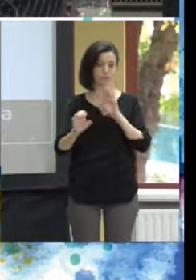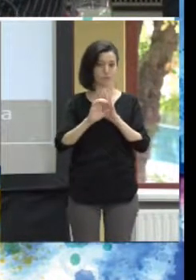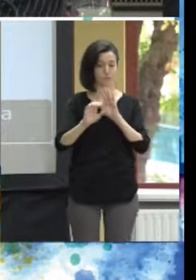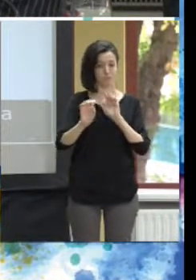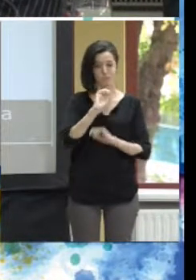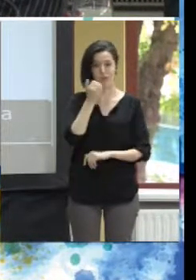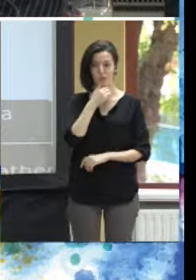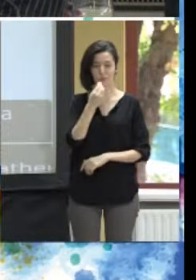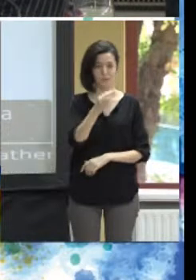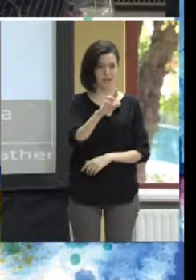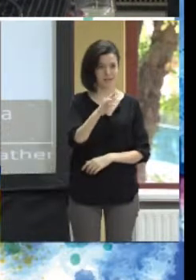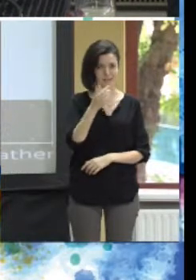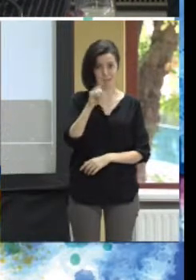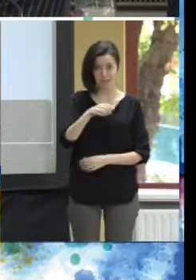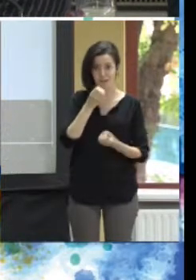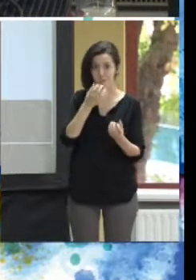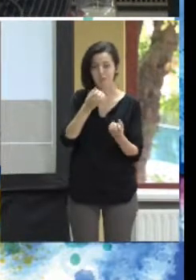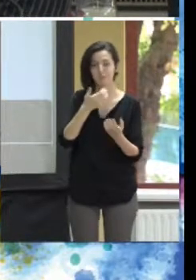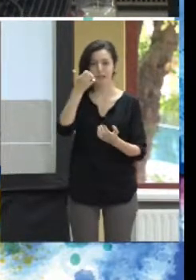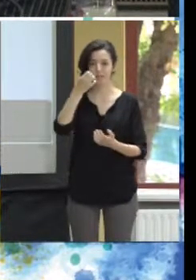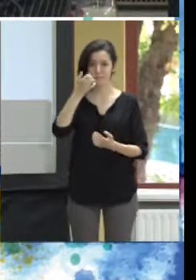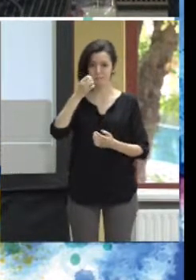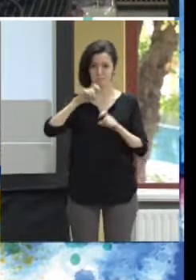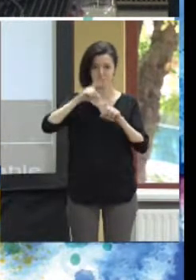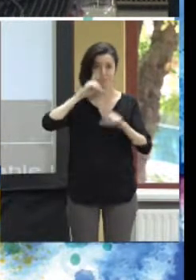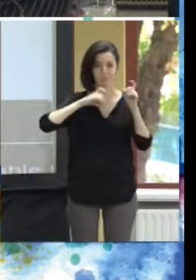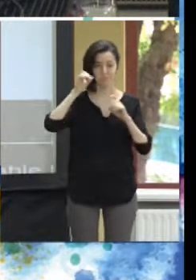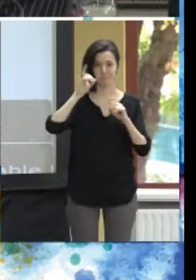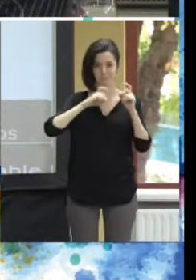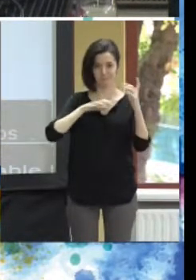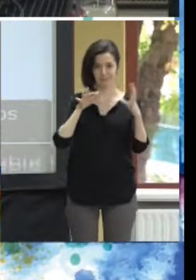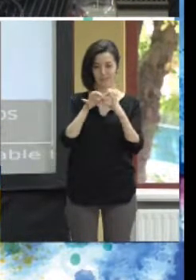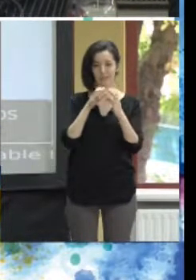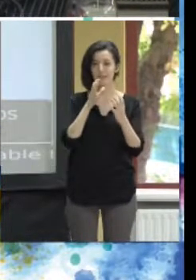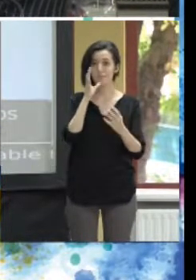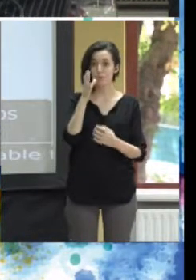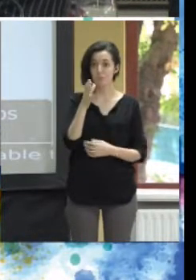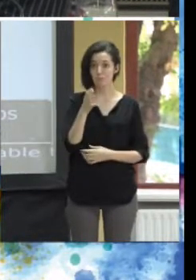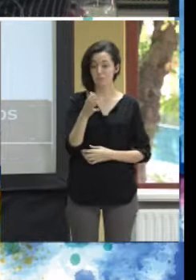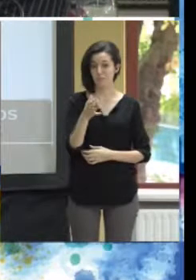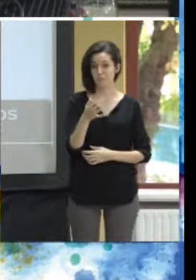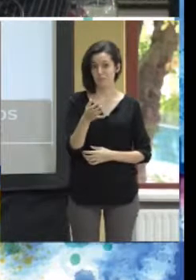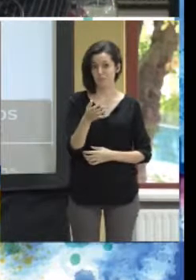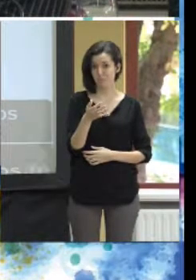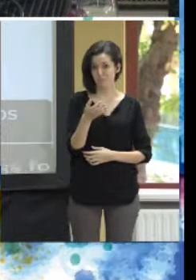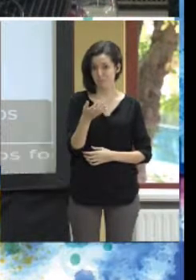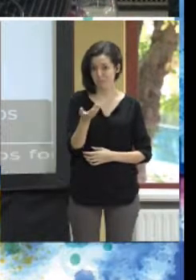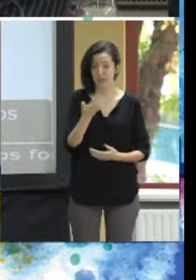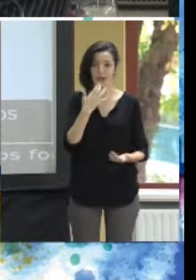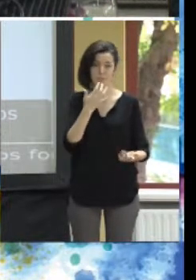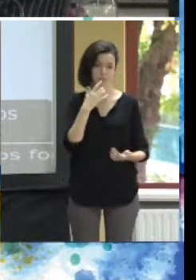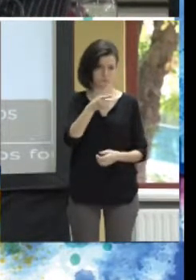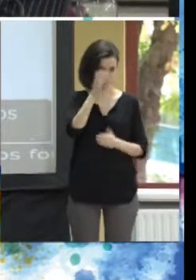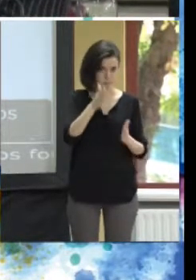being able to say, you're blind, fair enough, make the photos for this party, was not such a good idea, I thought, in the